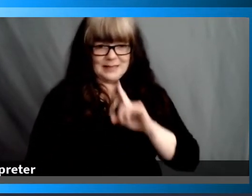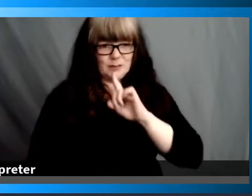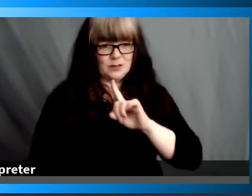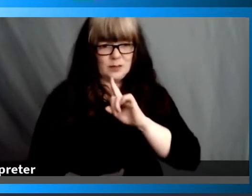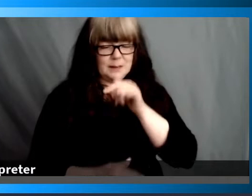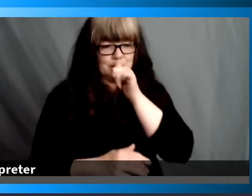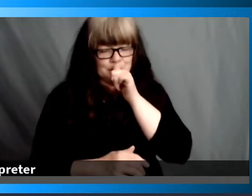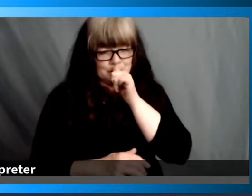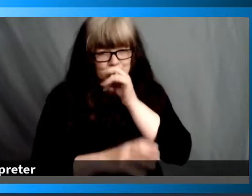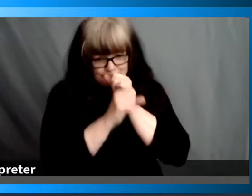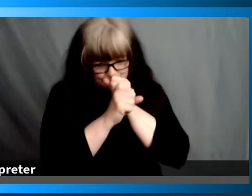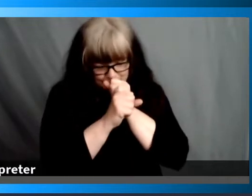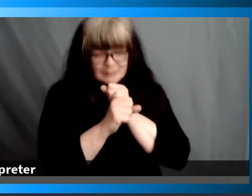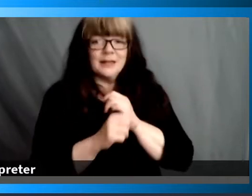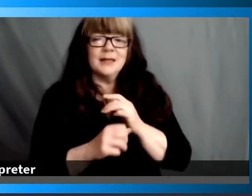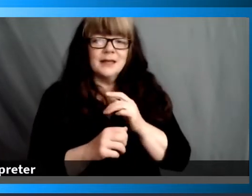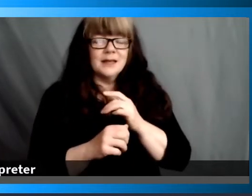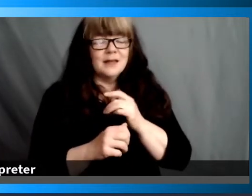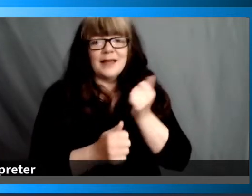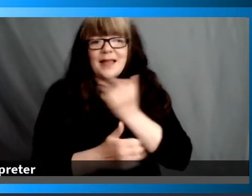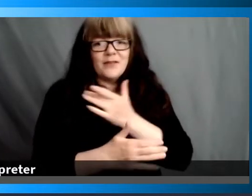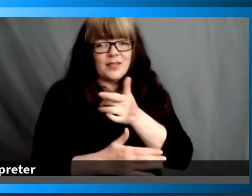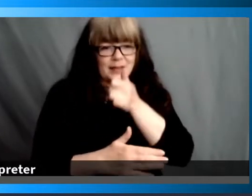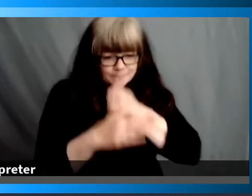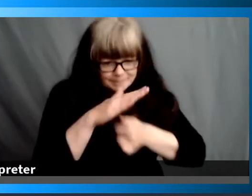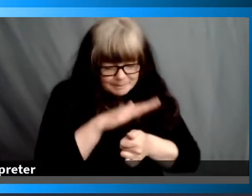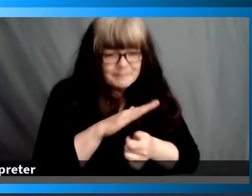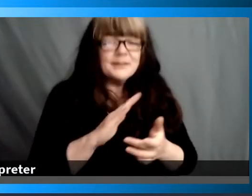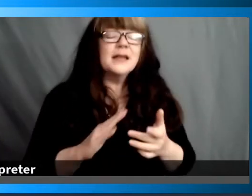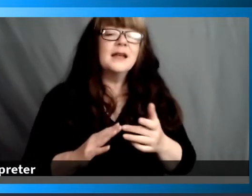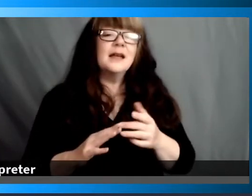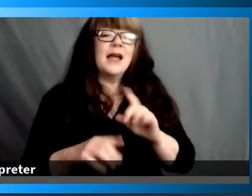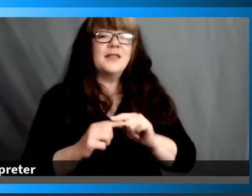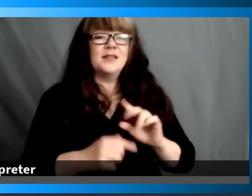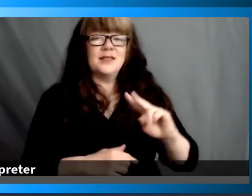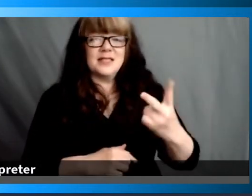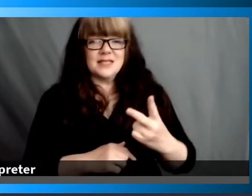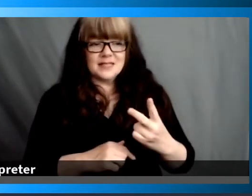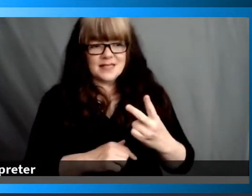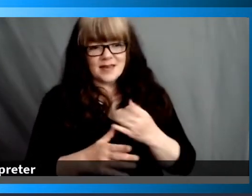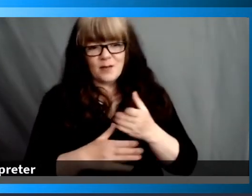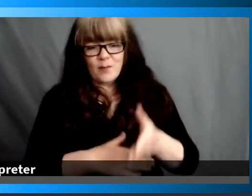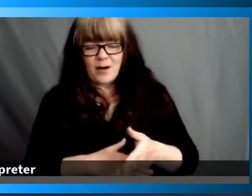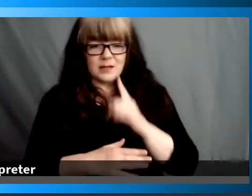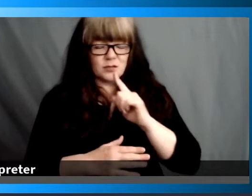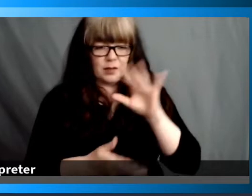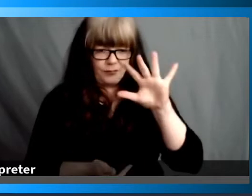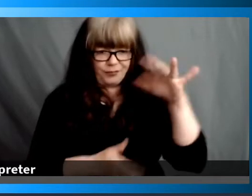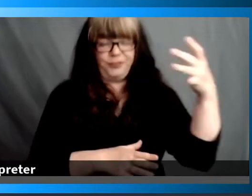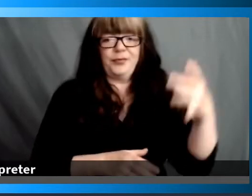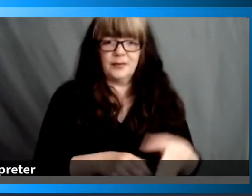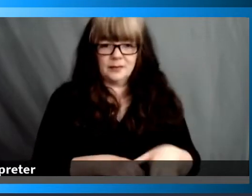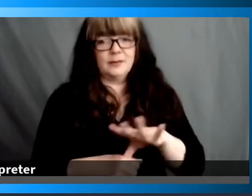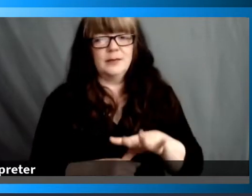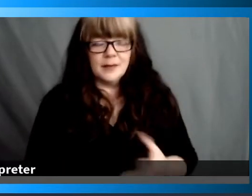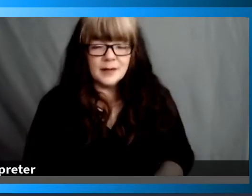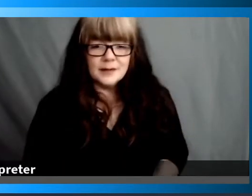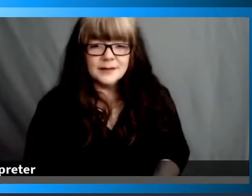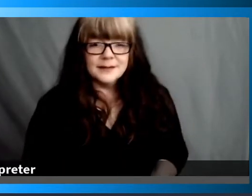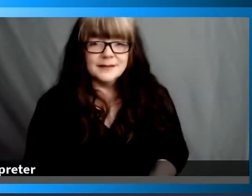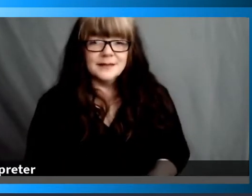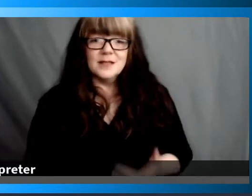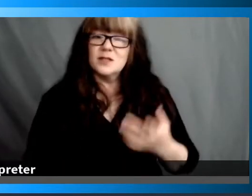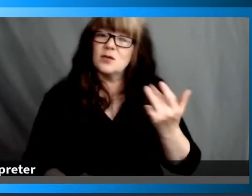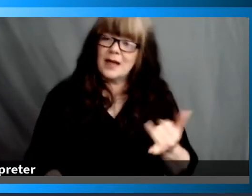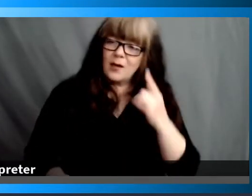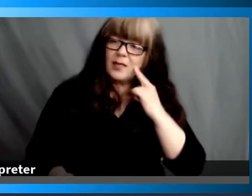their secrets had secrets. And then the second stage was incompetent. So hopefully he steers the ship in the right direction. Do you think they'll